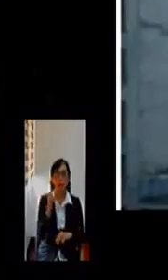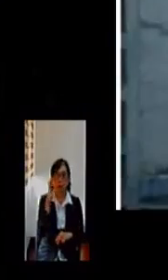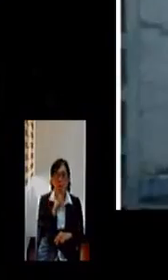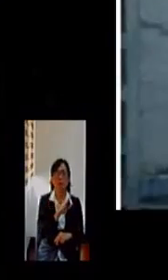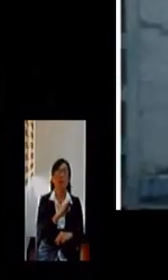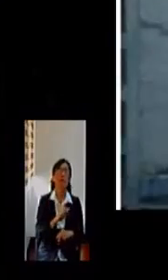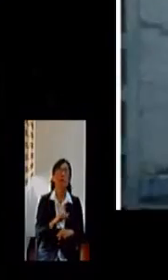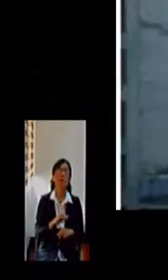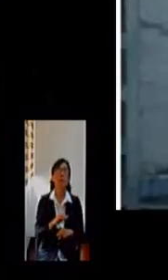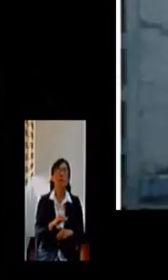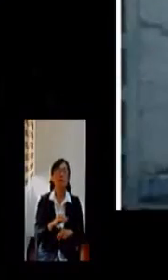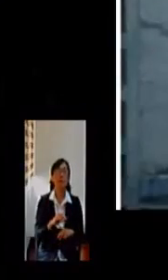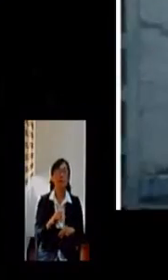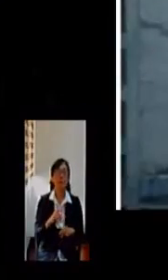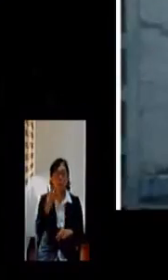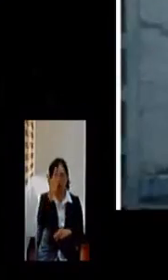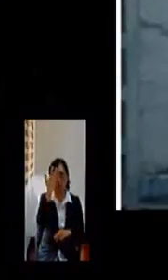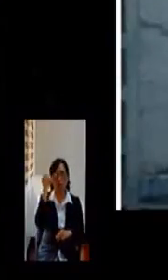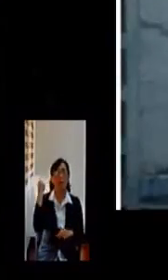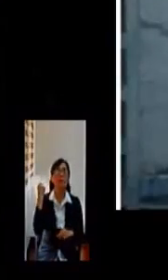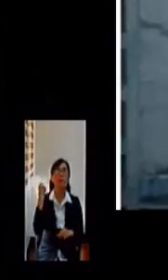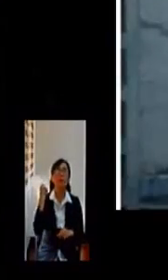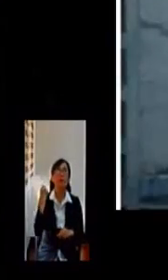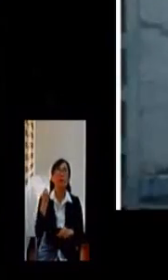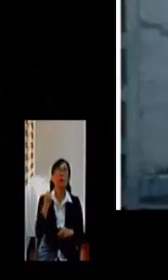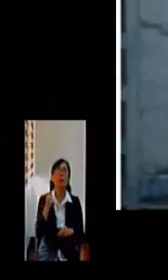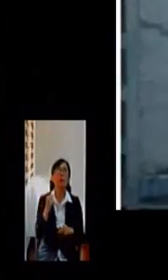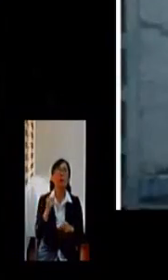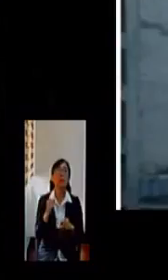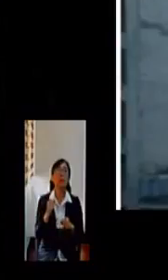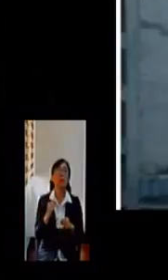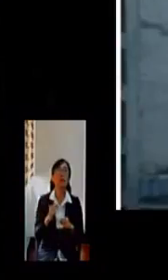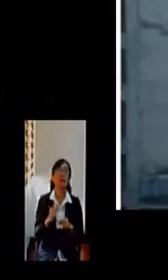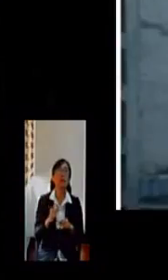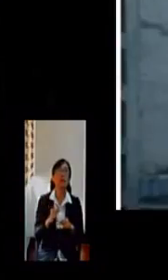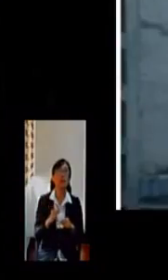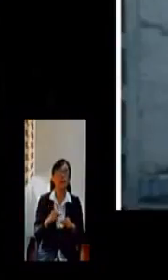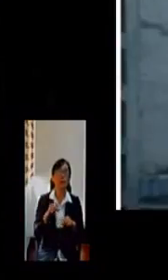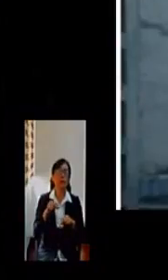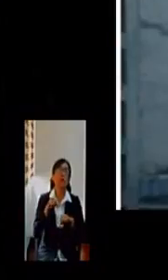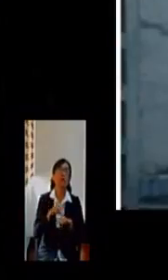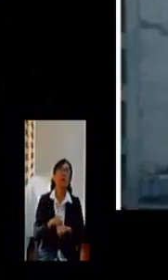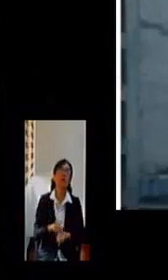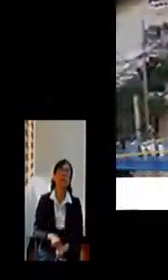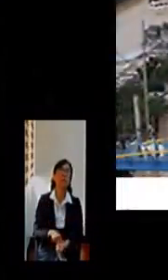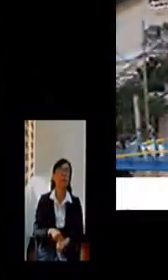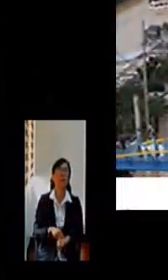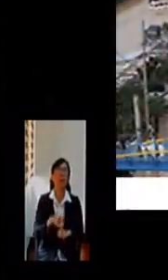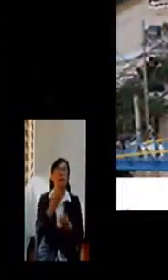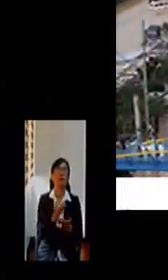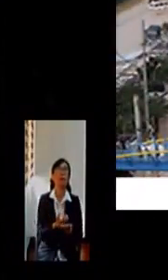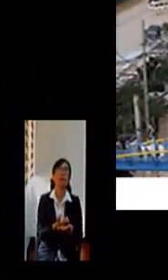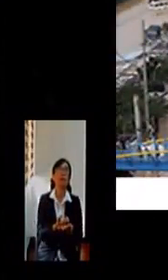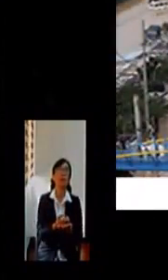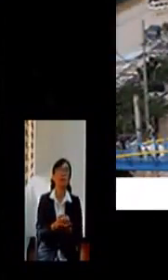We tend to forget that all these freak extreme weather events have paralyzed the economy in recent years.